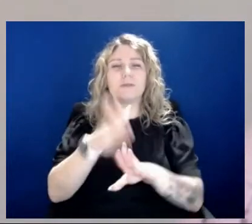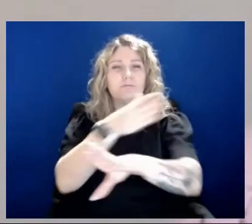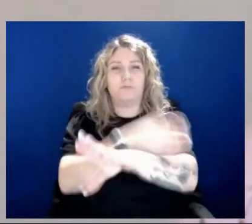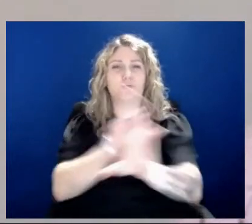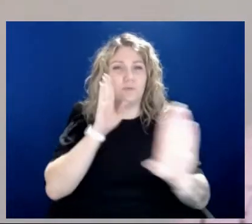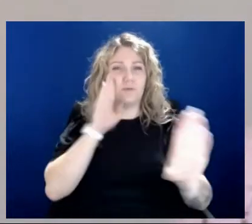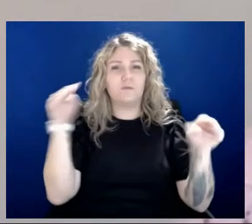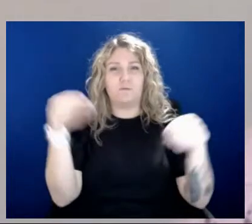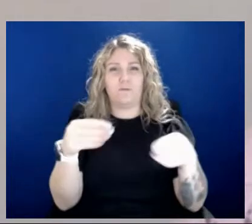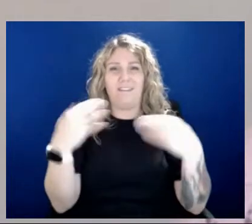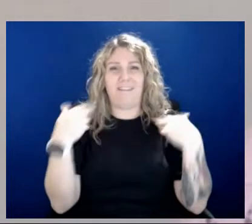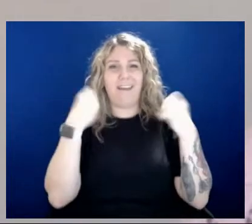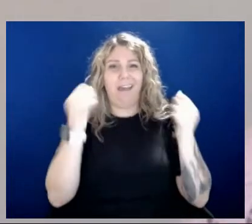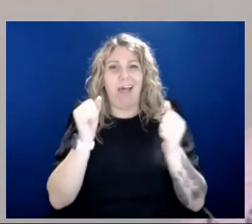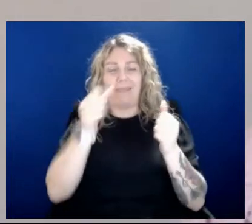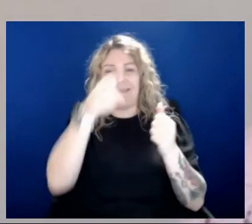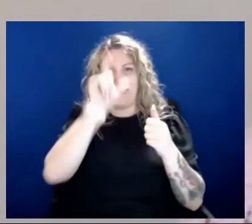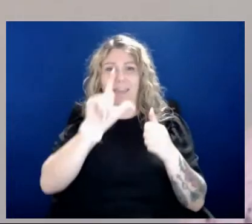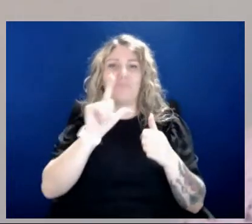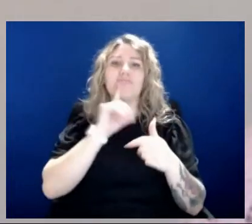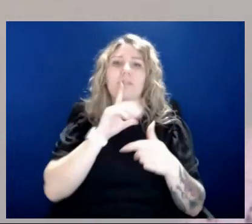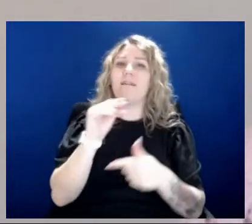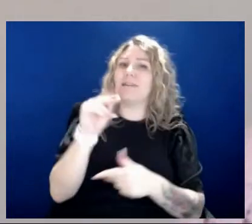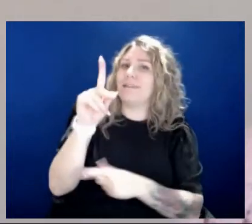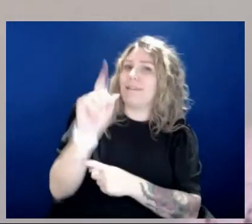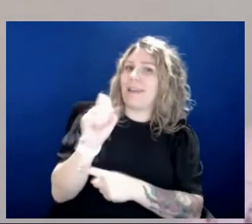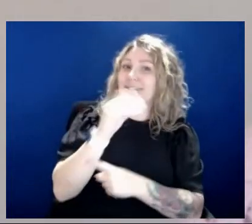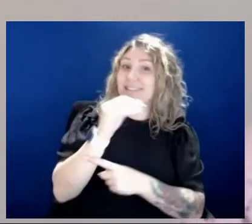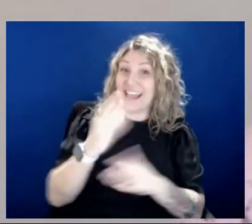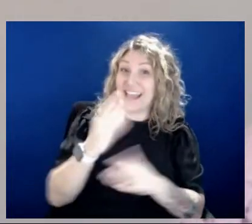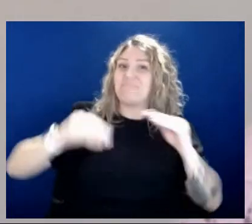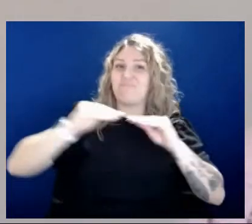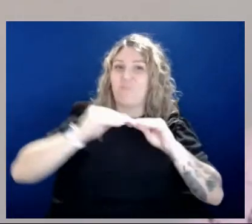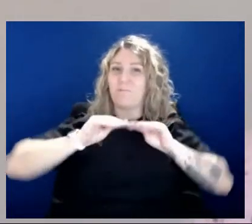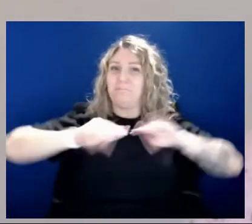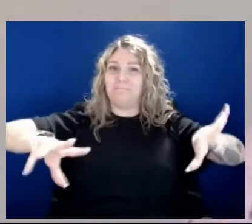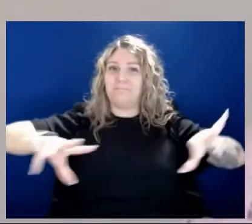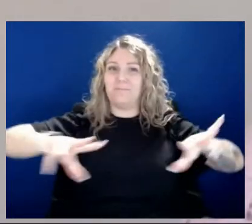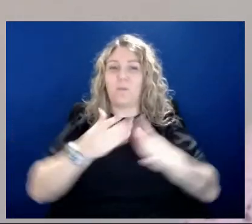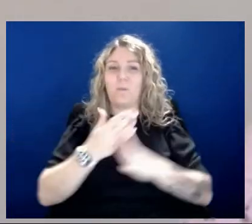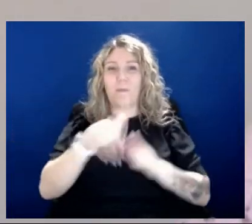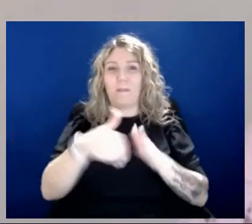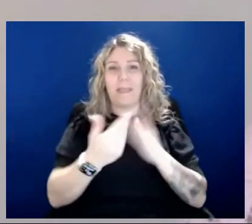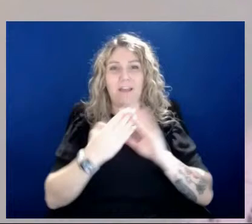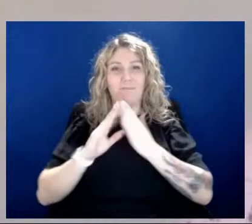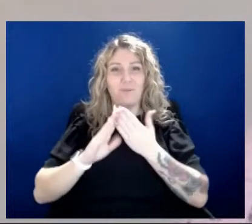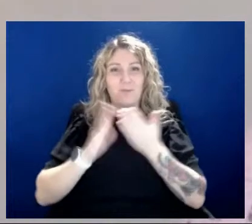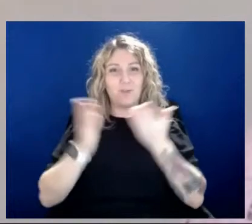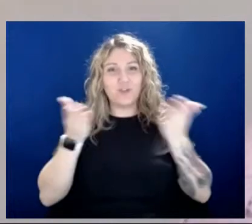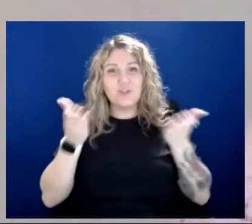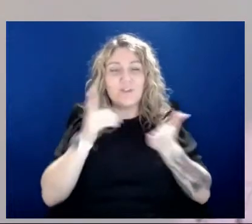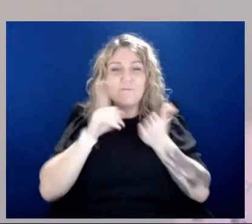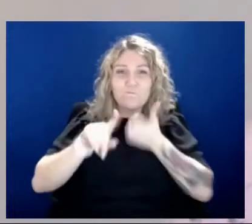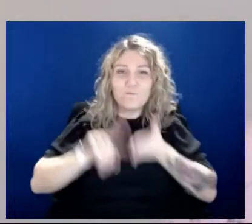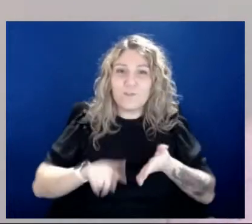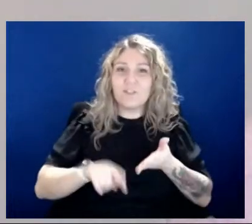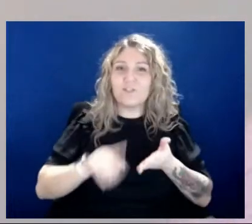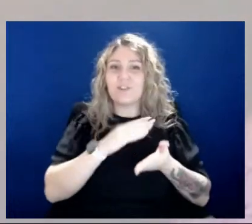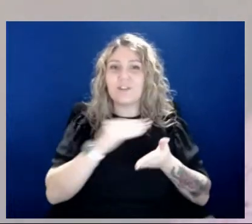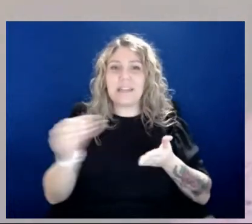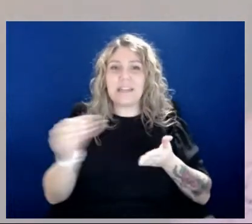of Latinos in Kansas and beyond. And we do that through a lot of community service, research, and